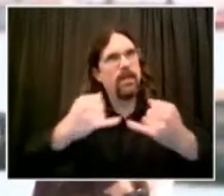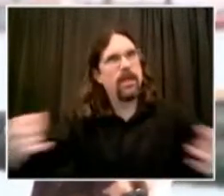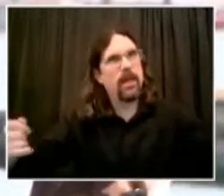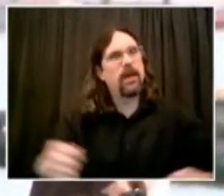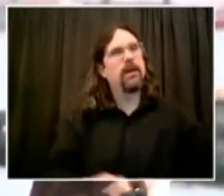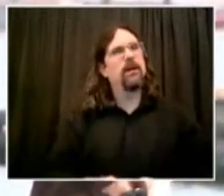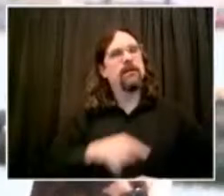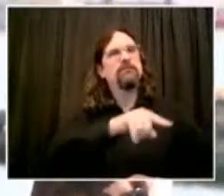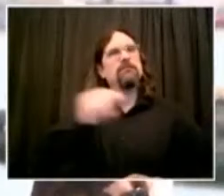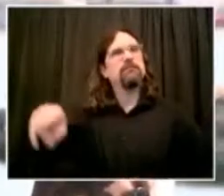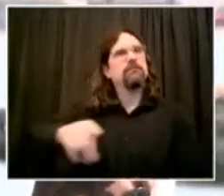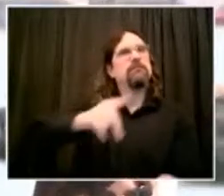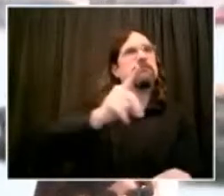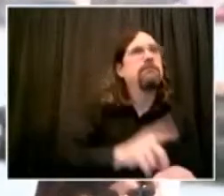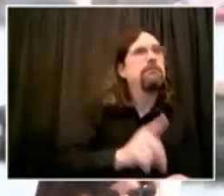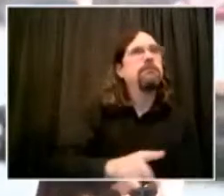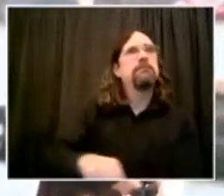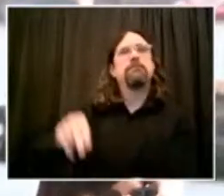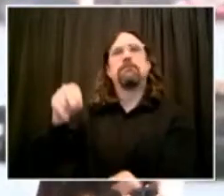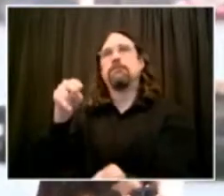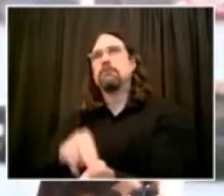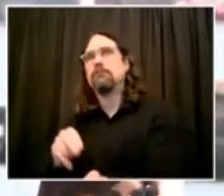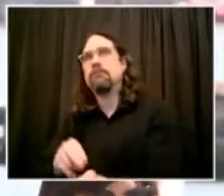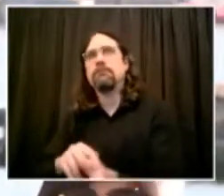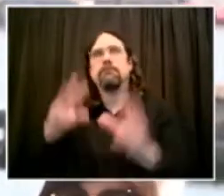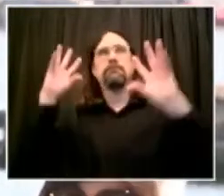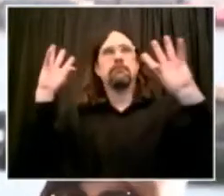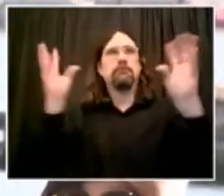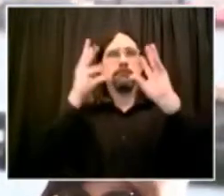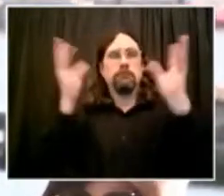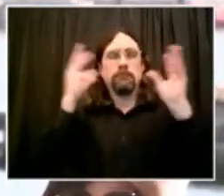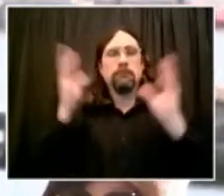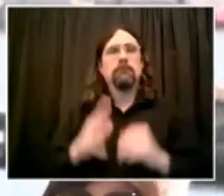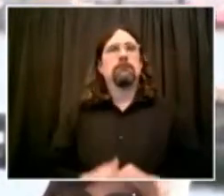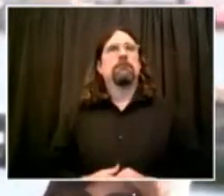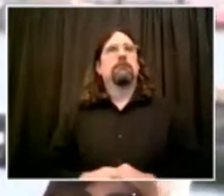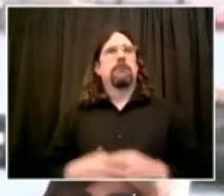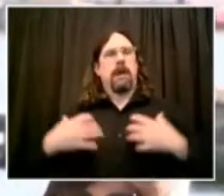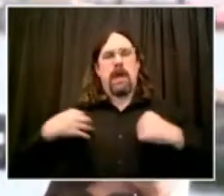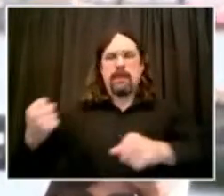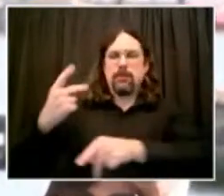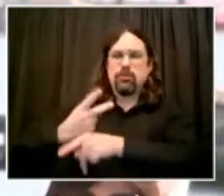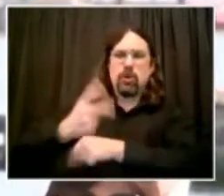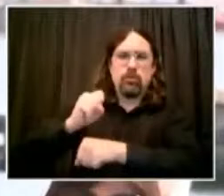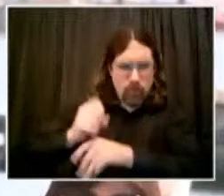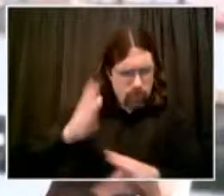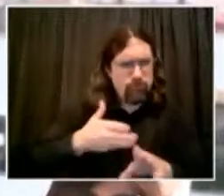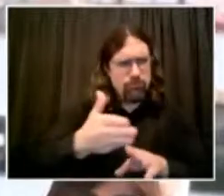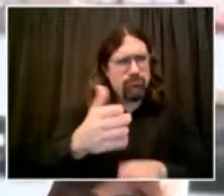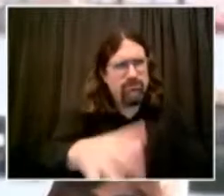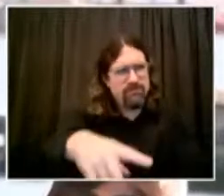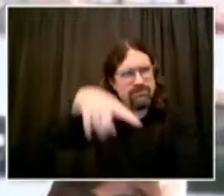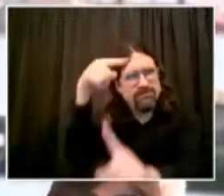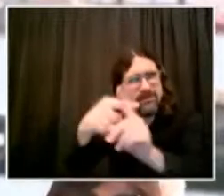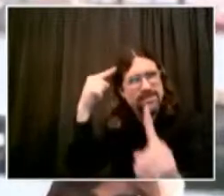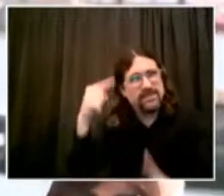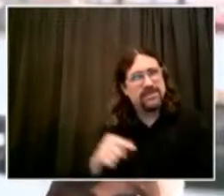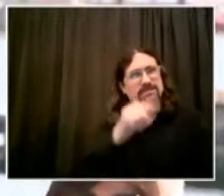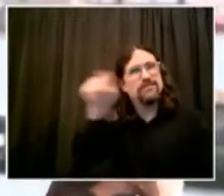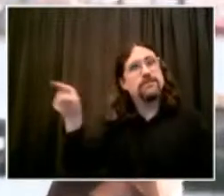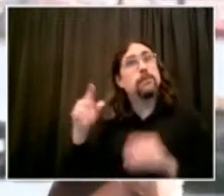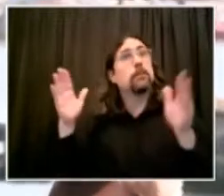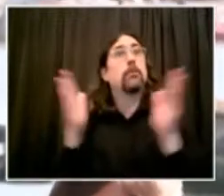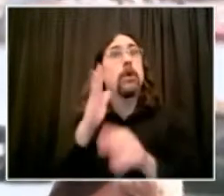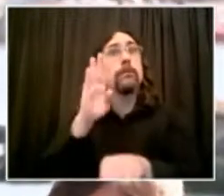our small businesses who have been essential to this process. Our small businesses are tough and they are resilient,